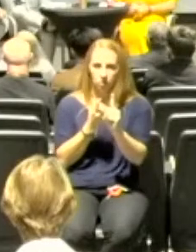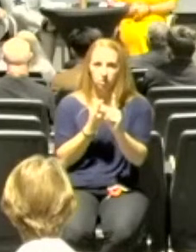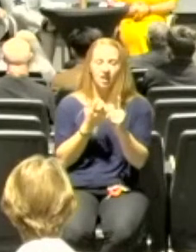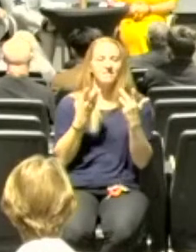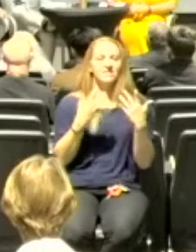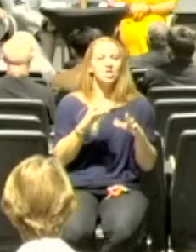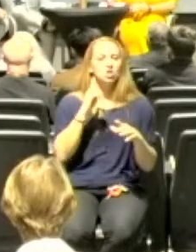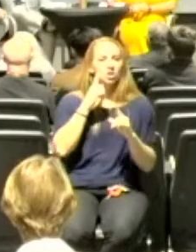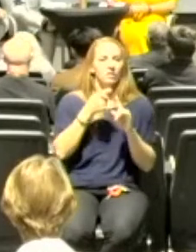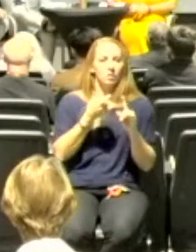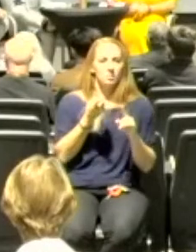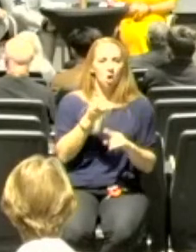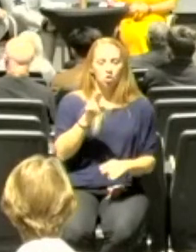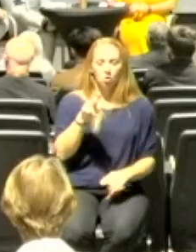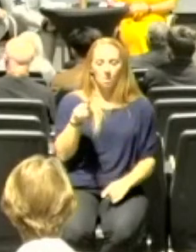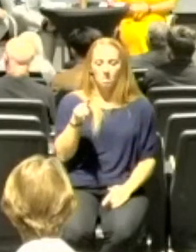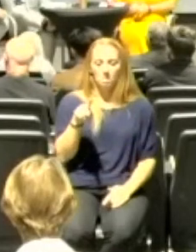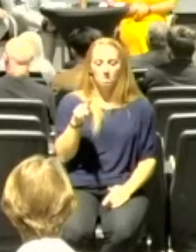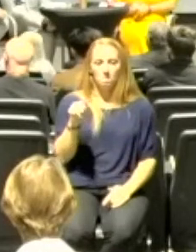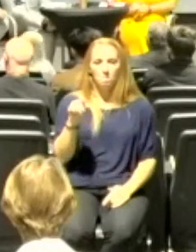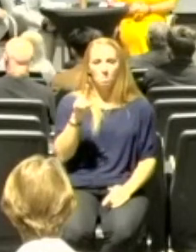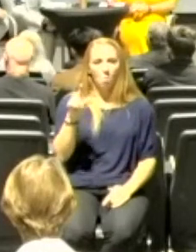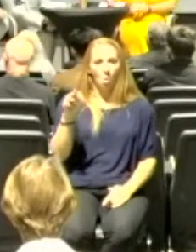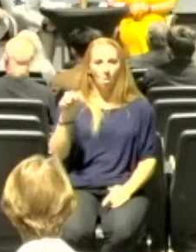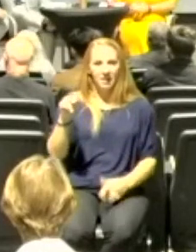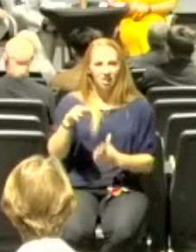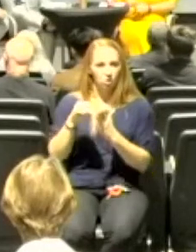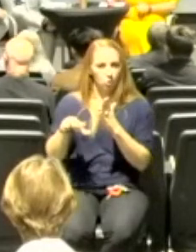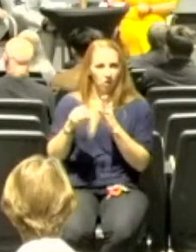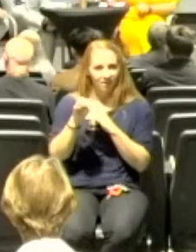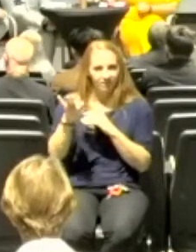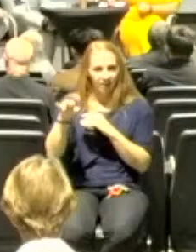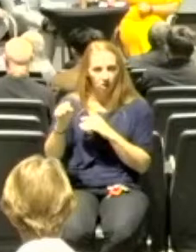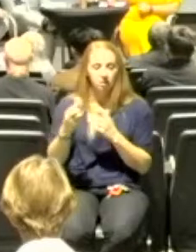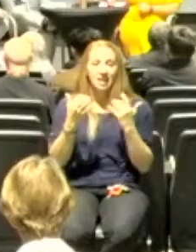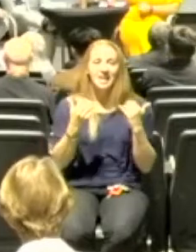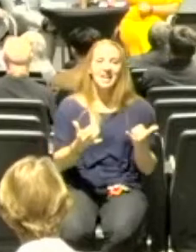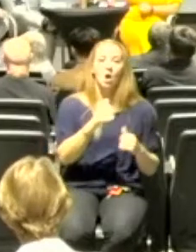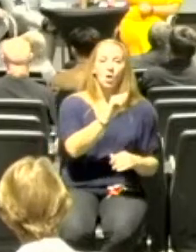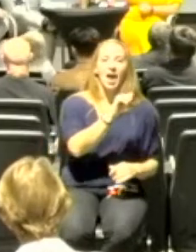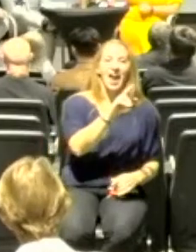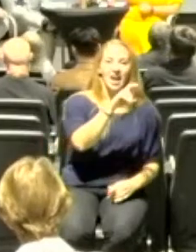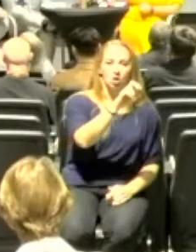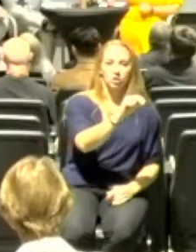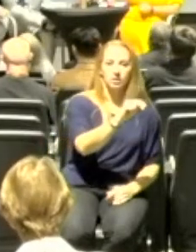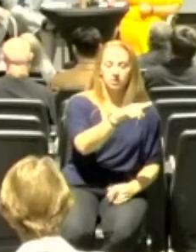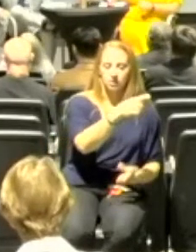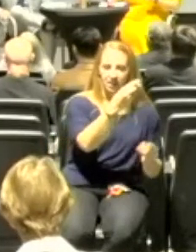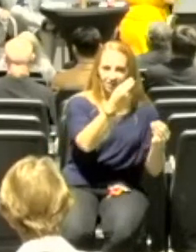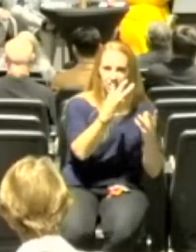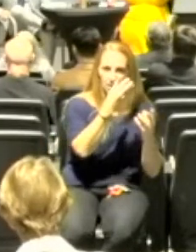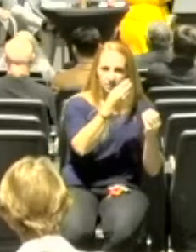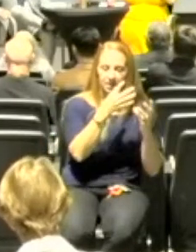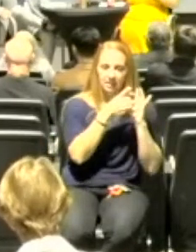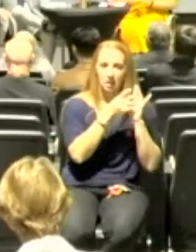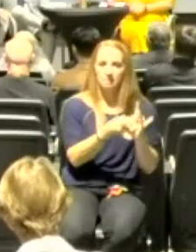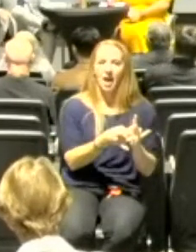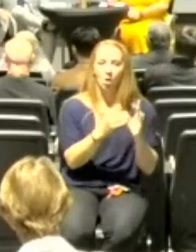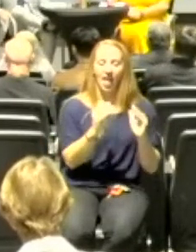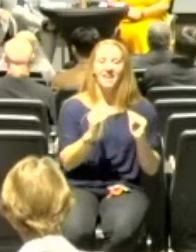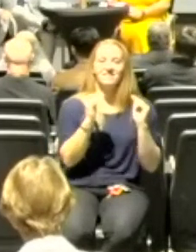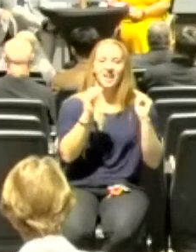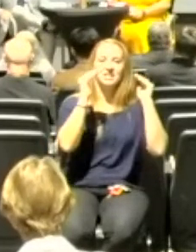hear from Dr. Coleman about student affairs, and now would like Erin to give us some updates around